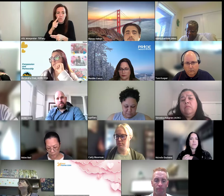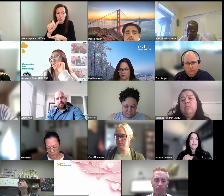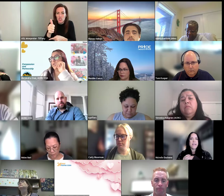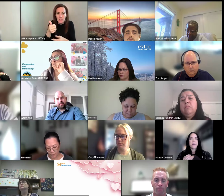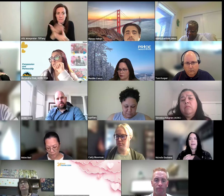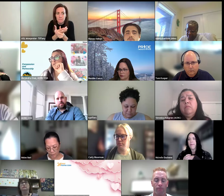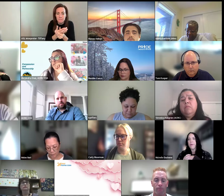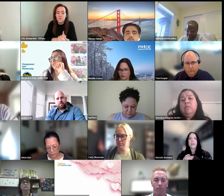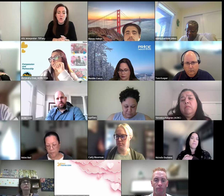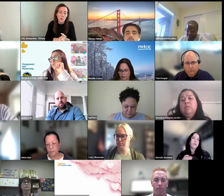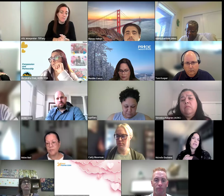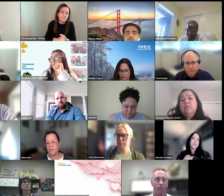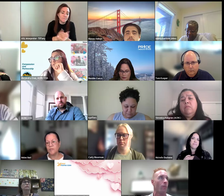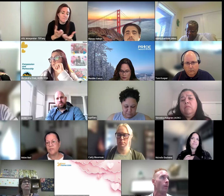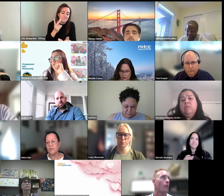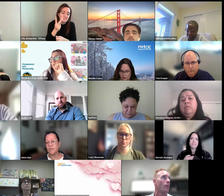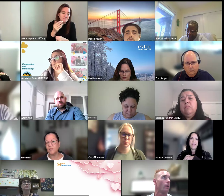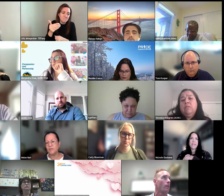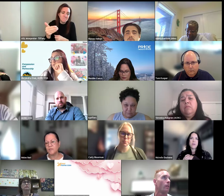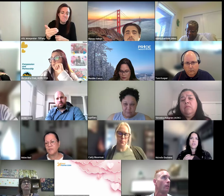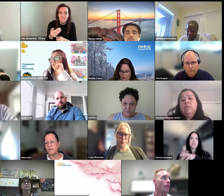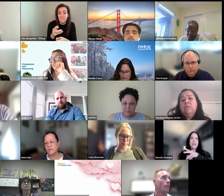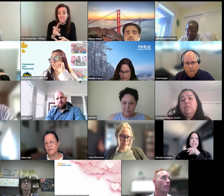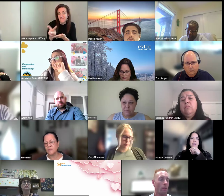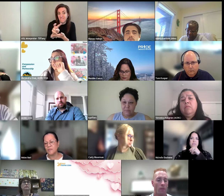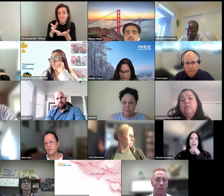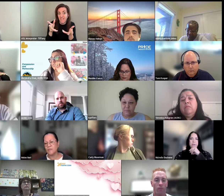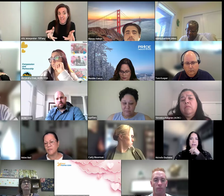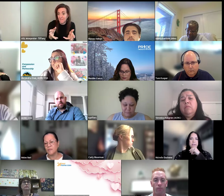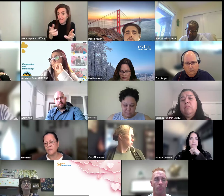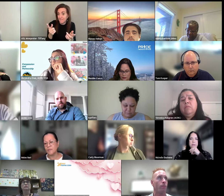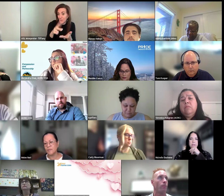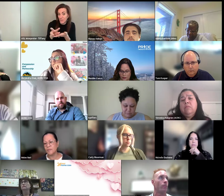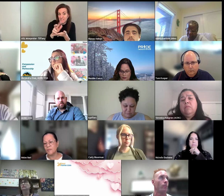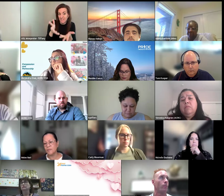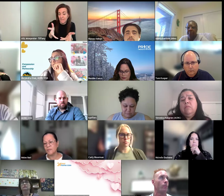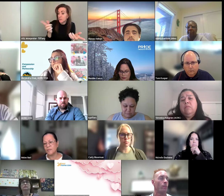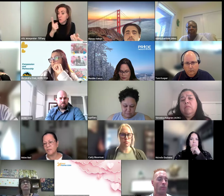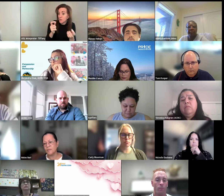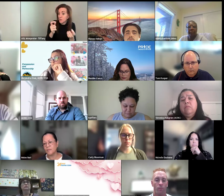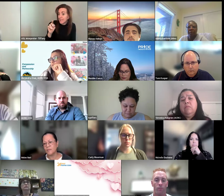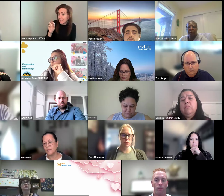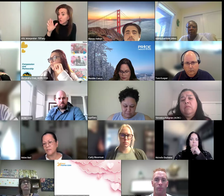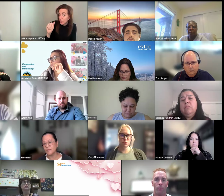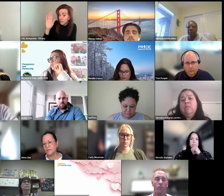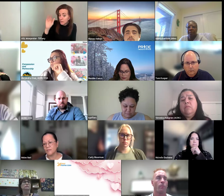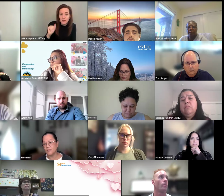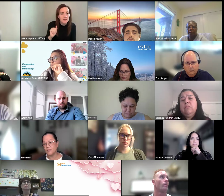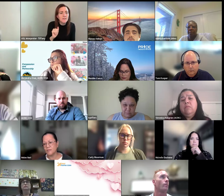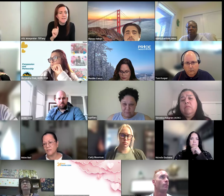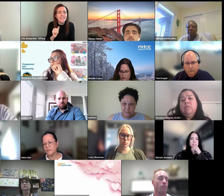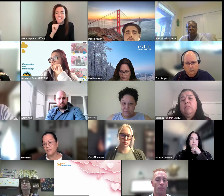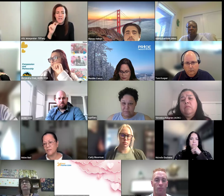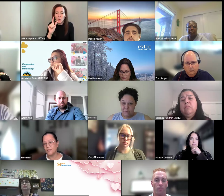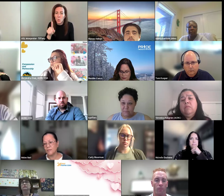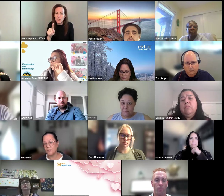So that's kind of what we're seeing. We have a couple weeks. Any questions on that? I see Andrea had her hand up. Yeah, sorry. Not necessarily